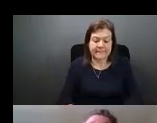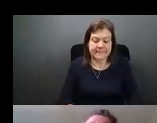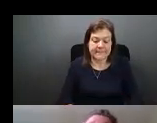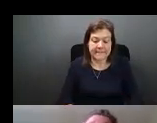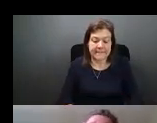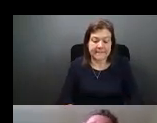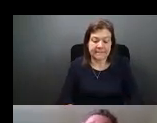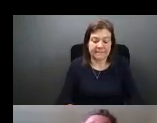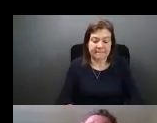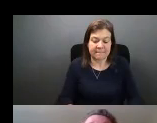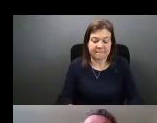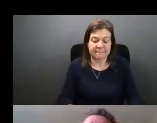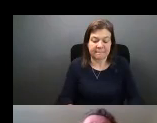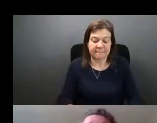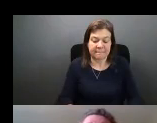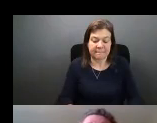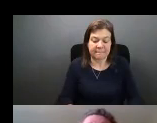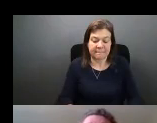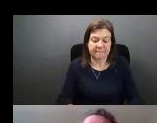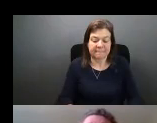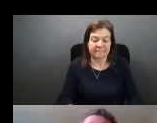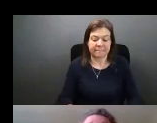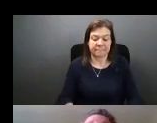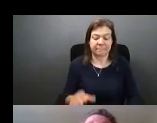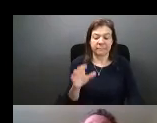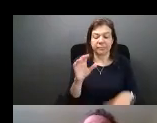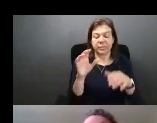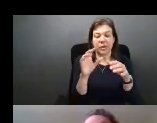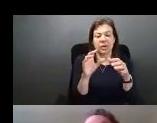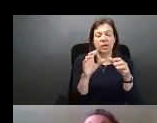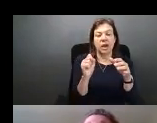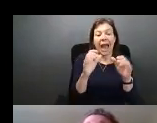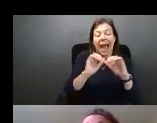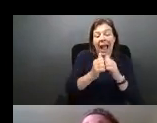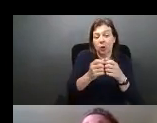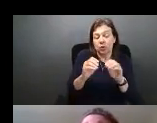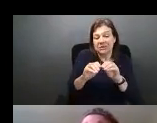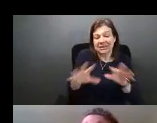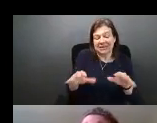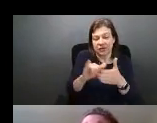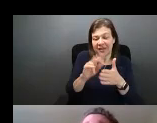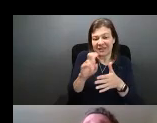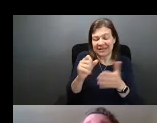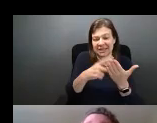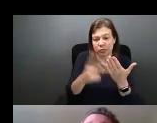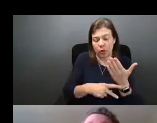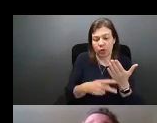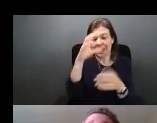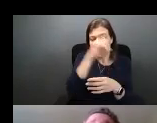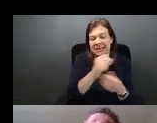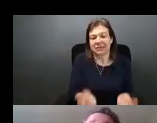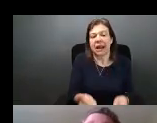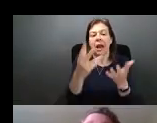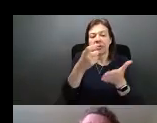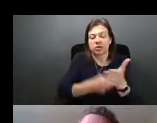Explain how you will deliver the VSA program and estimate how much it will cost you to do this